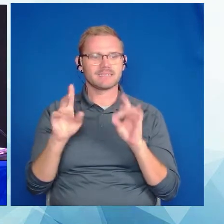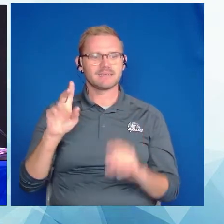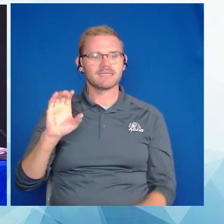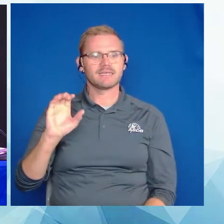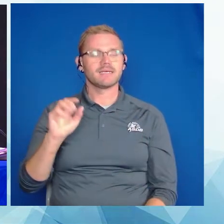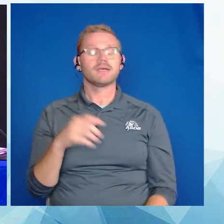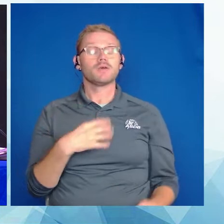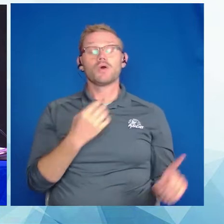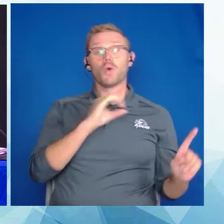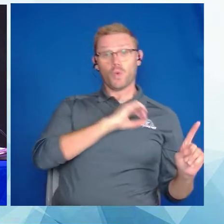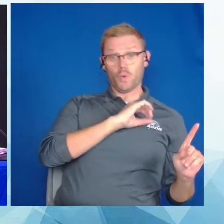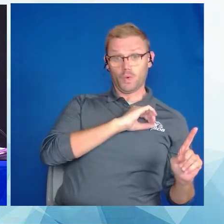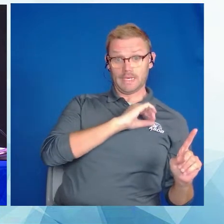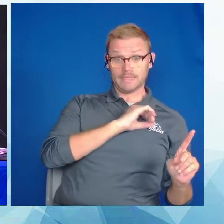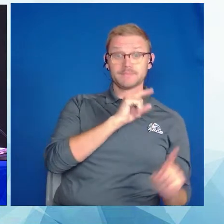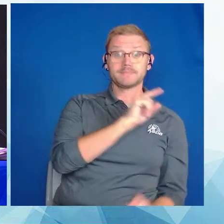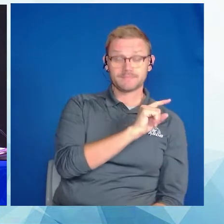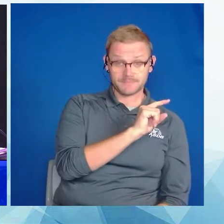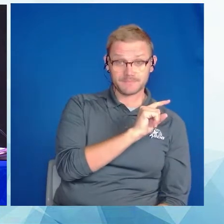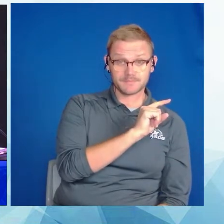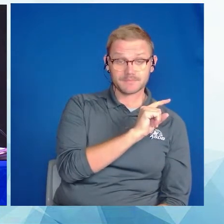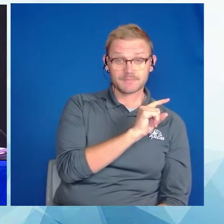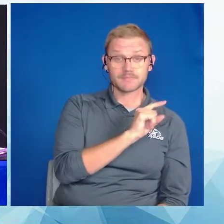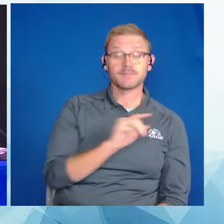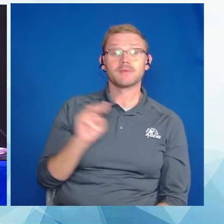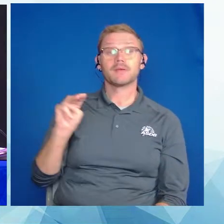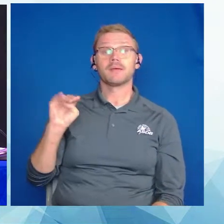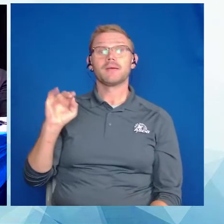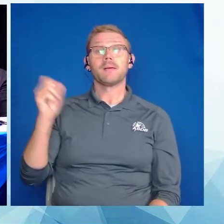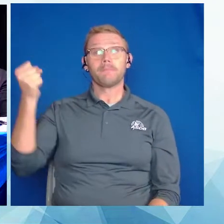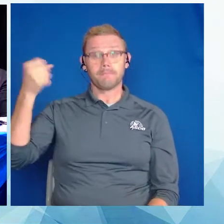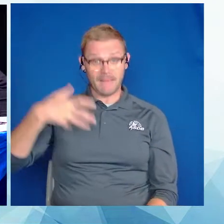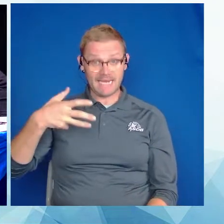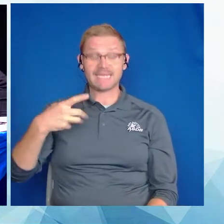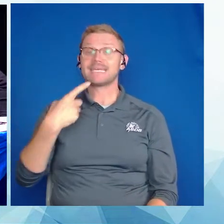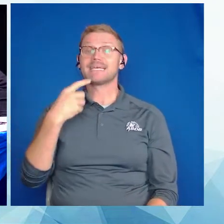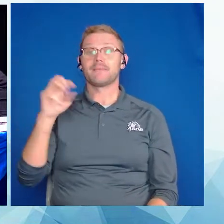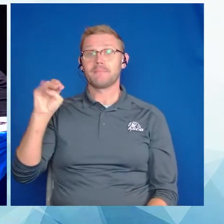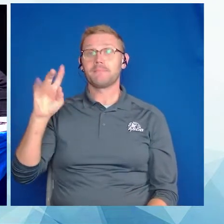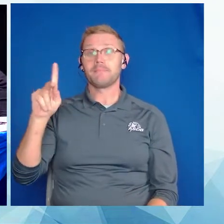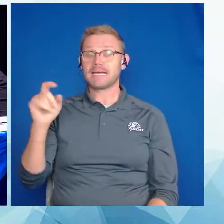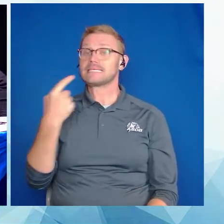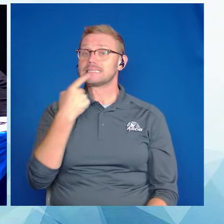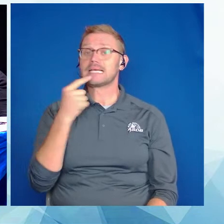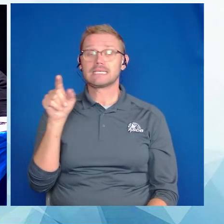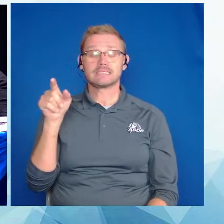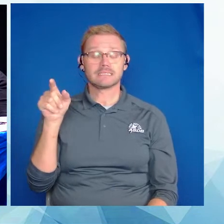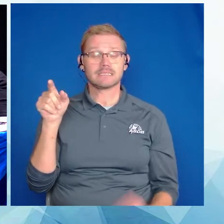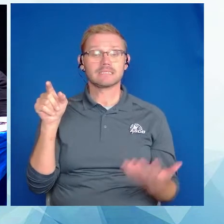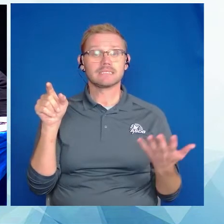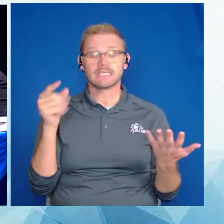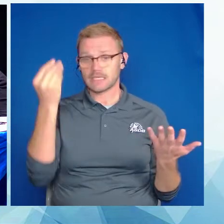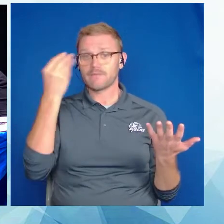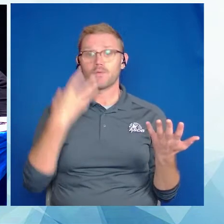This is Oren. Mike has confirmed for me that Marla